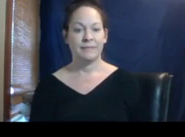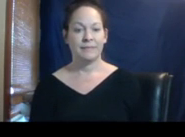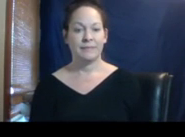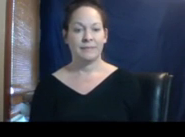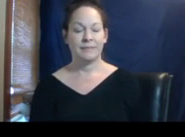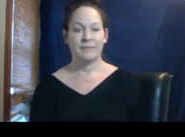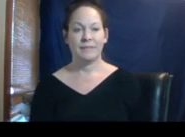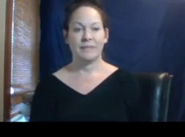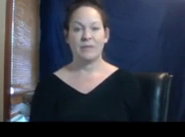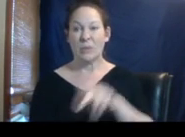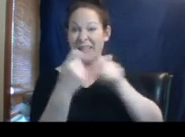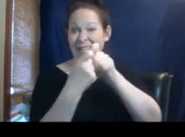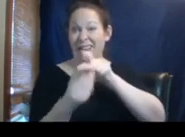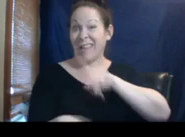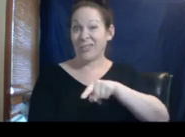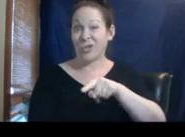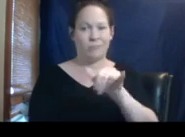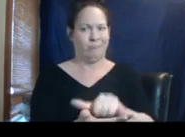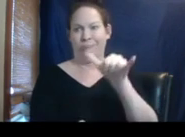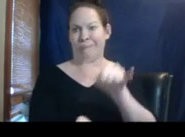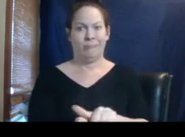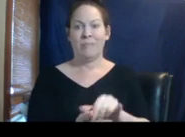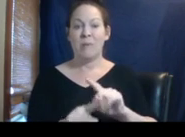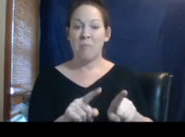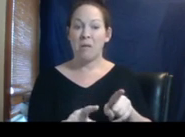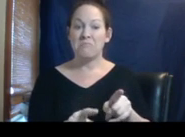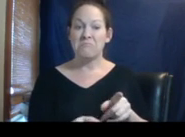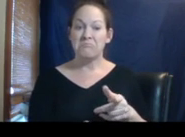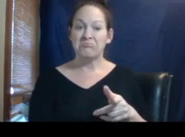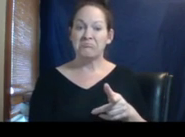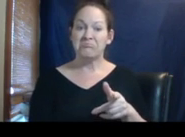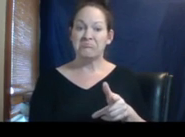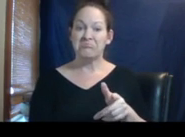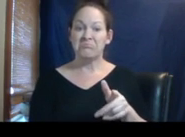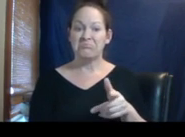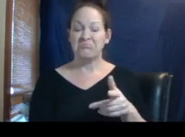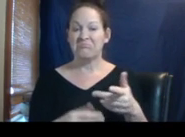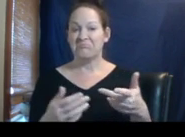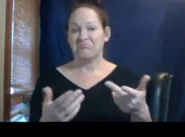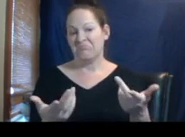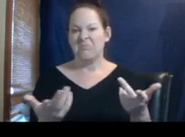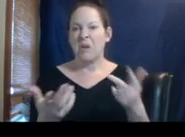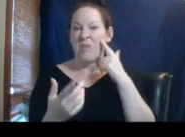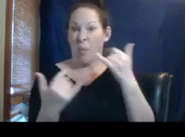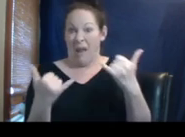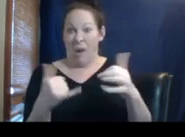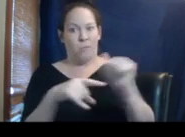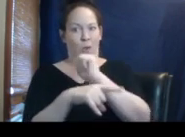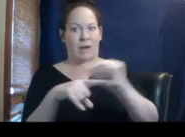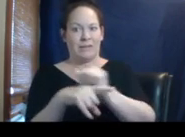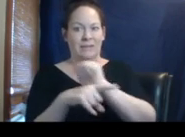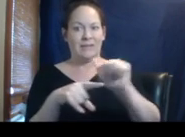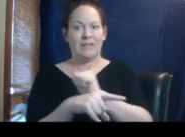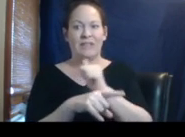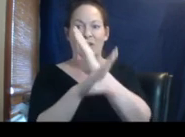you a possible one. And the possible one and the remainder theorem go hand in hand. But for now, we want to practice division. Now, we have done